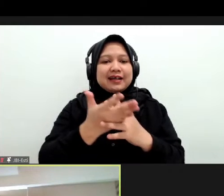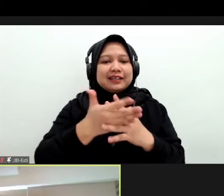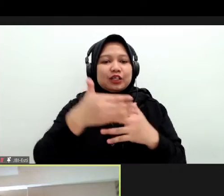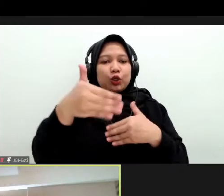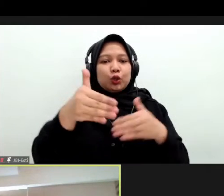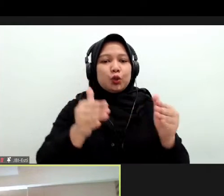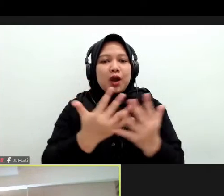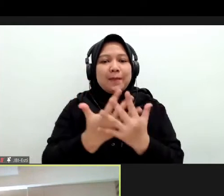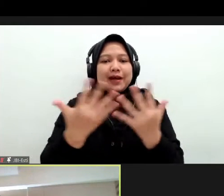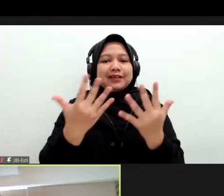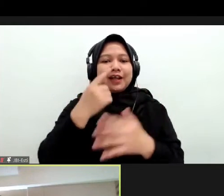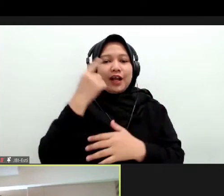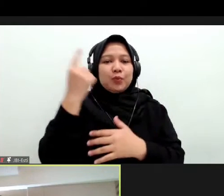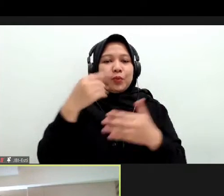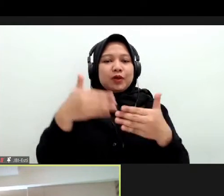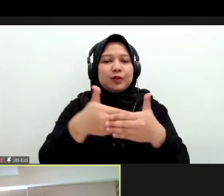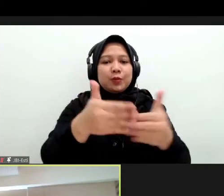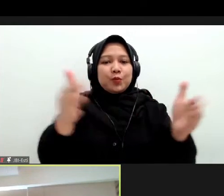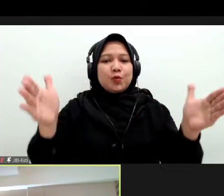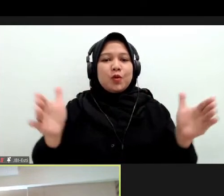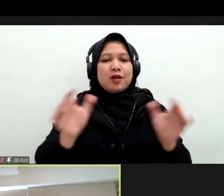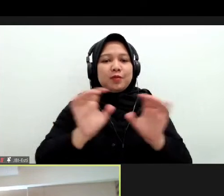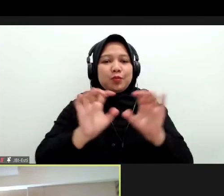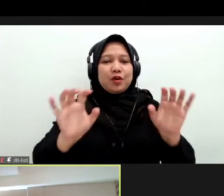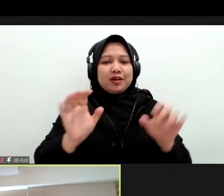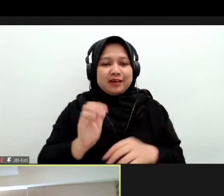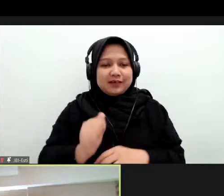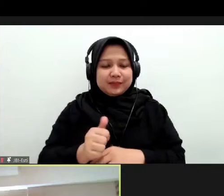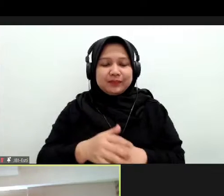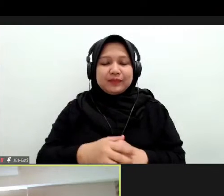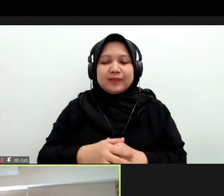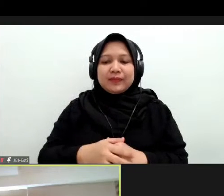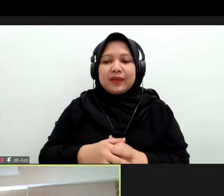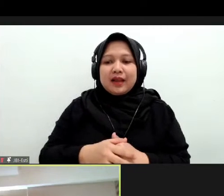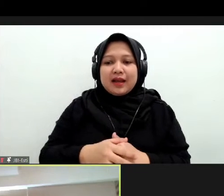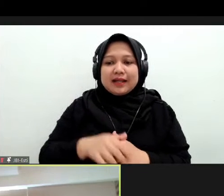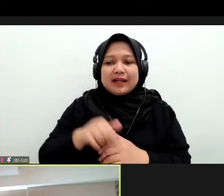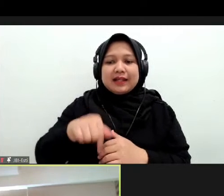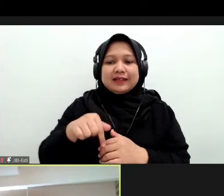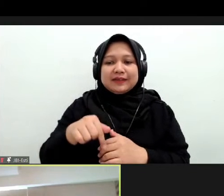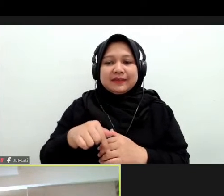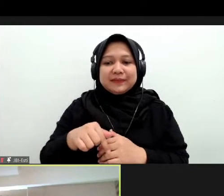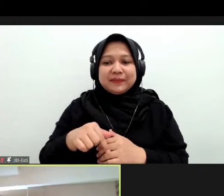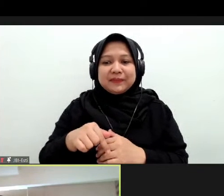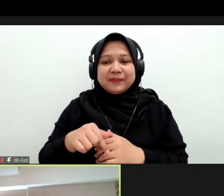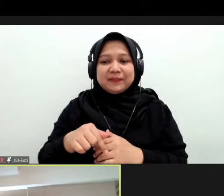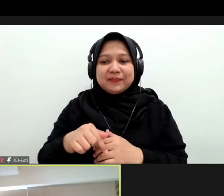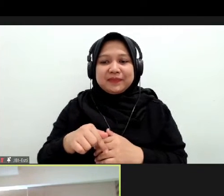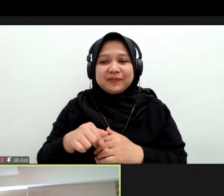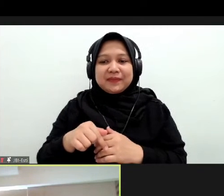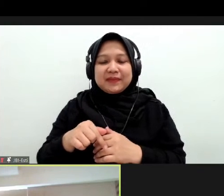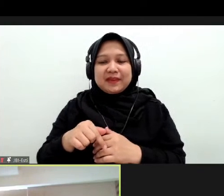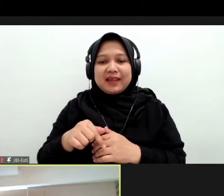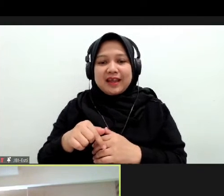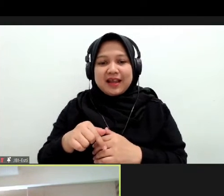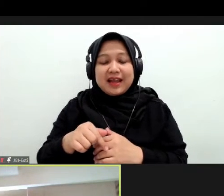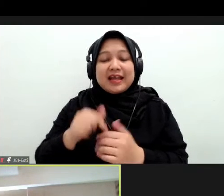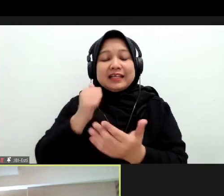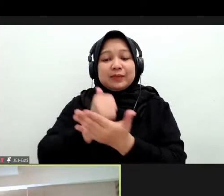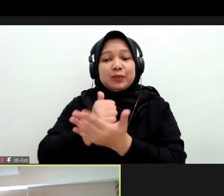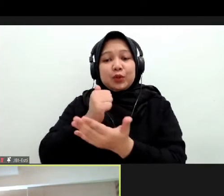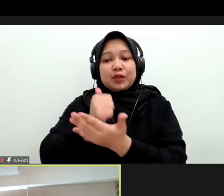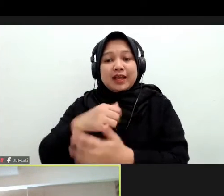today's webinar topics context, so we can have more understanding towards what is actually civic space, along with its trend